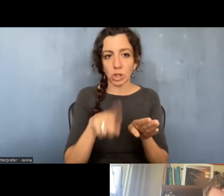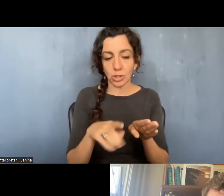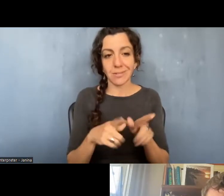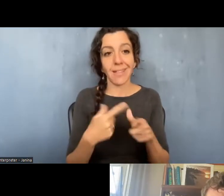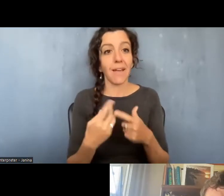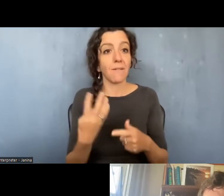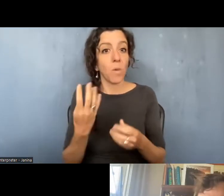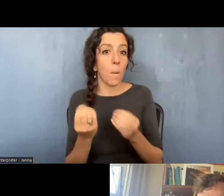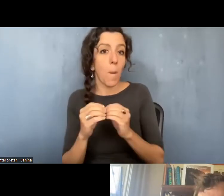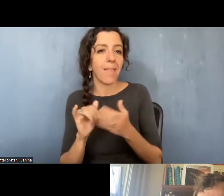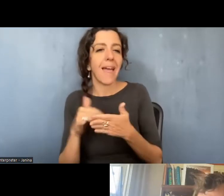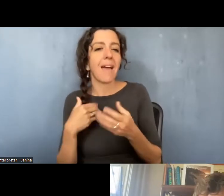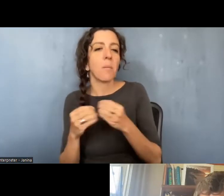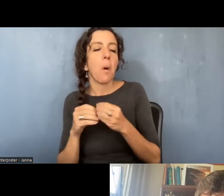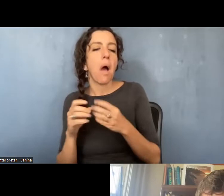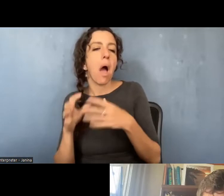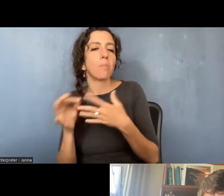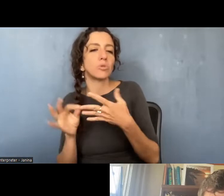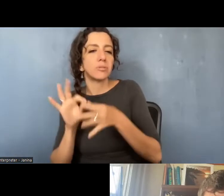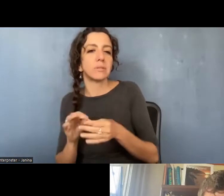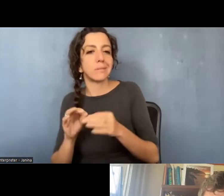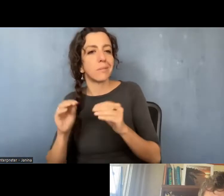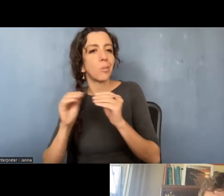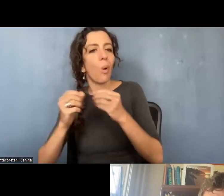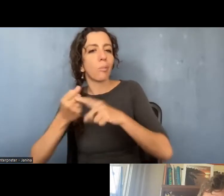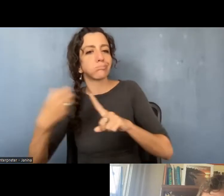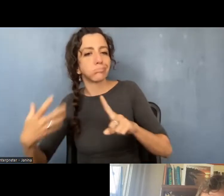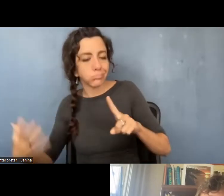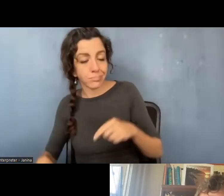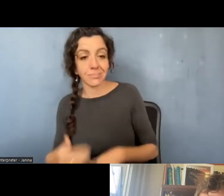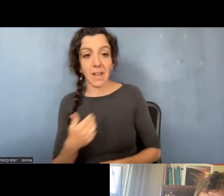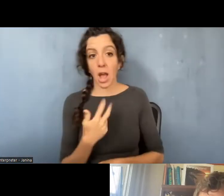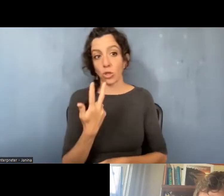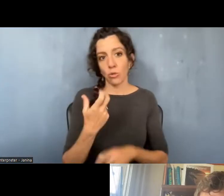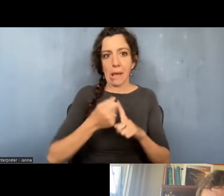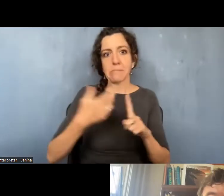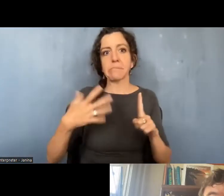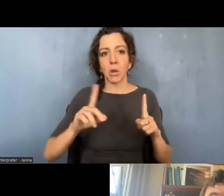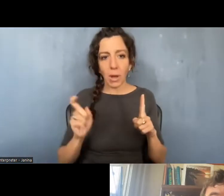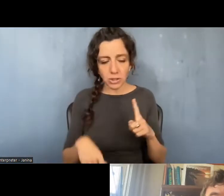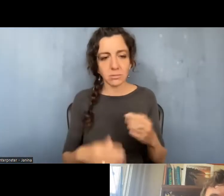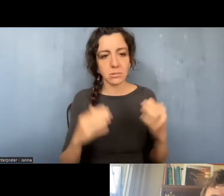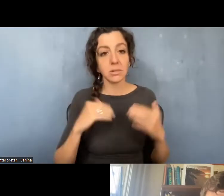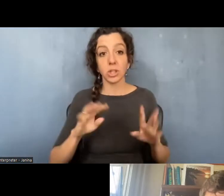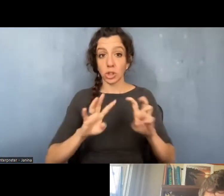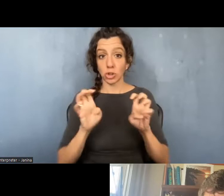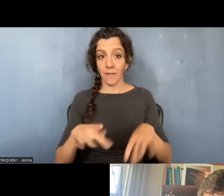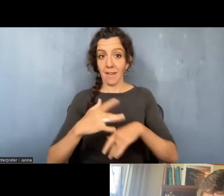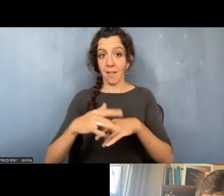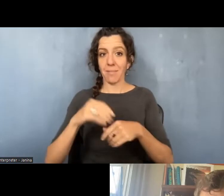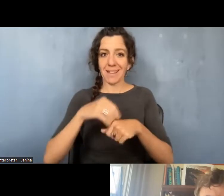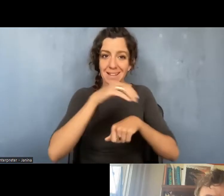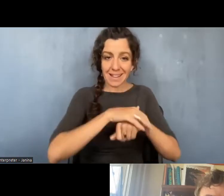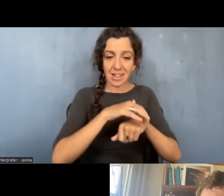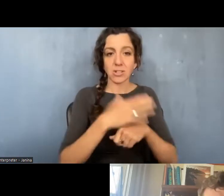had open-ended options. There were 3 open-ended questions. And the survey was available in